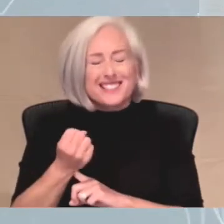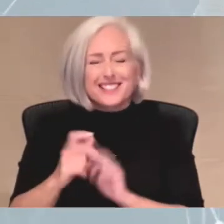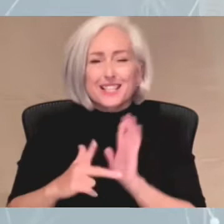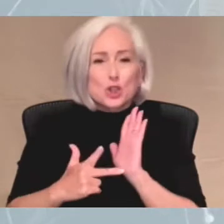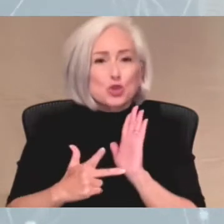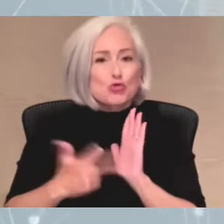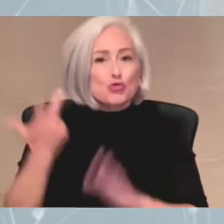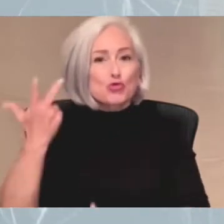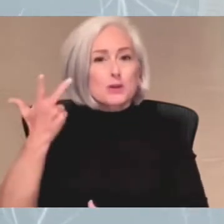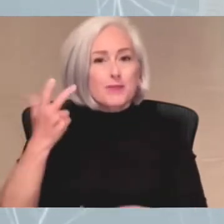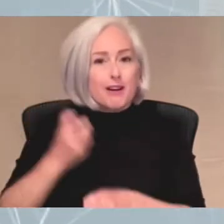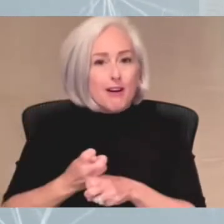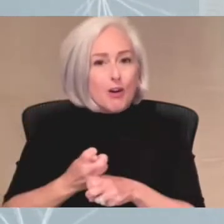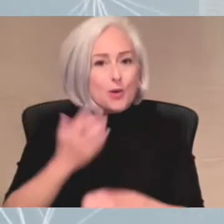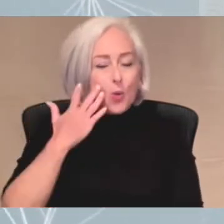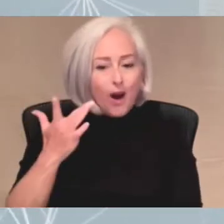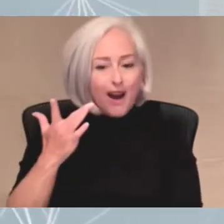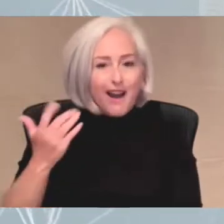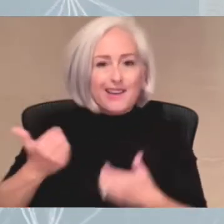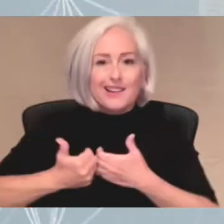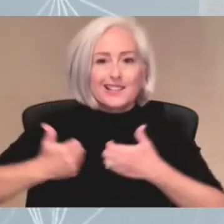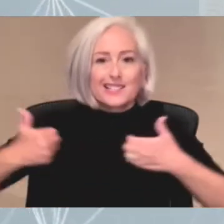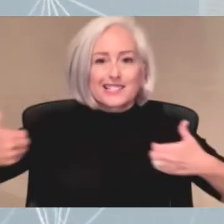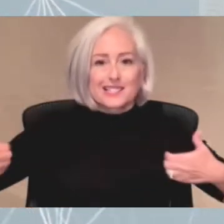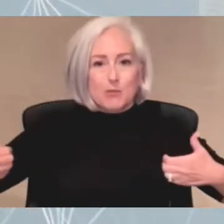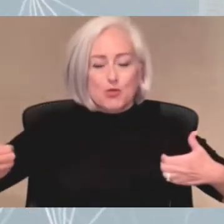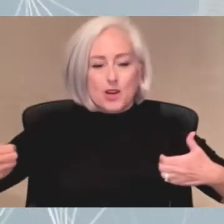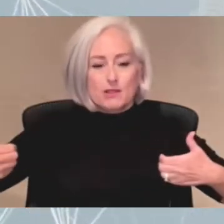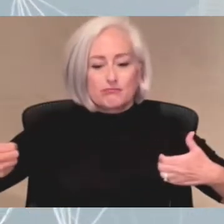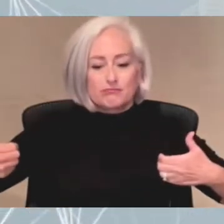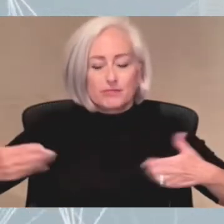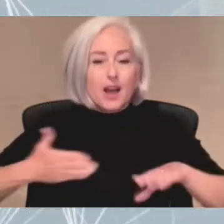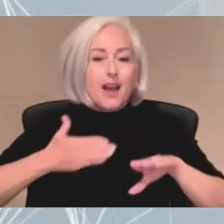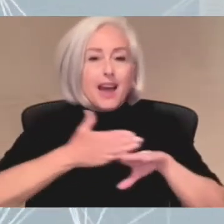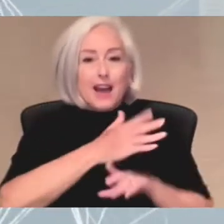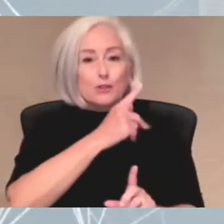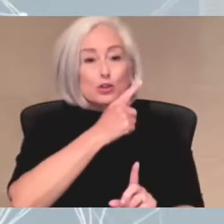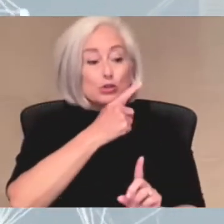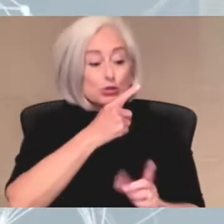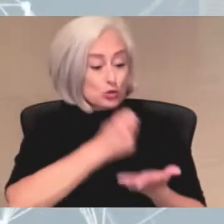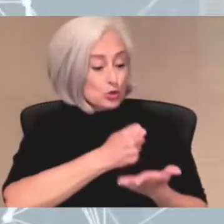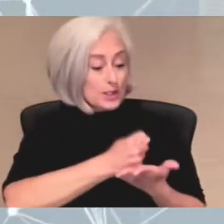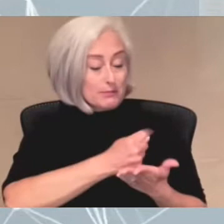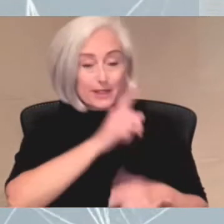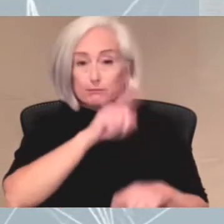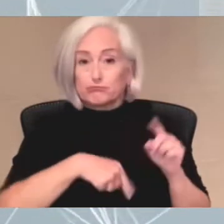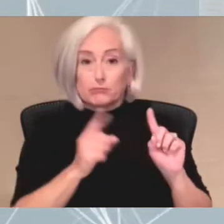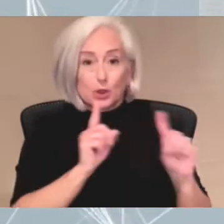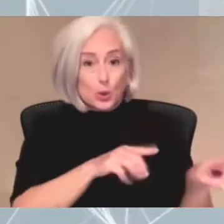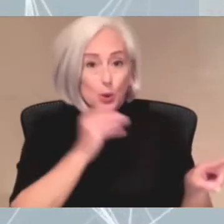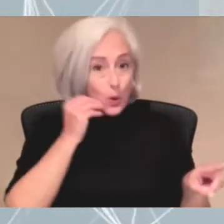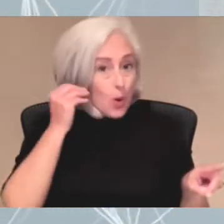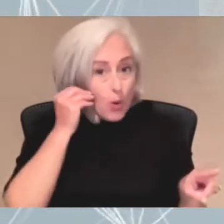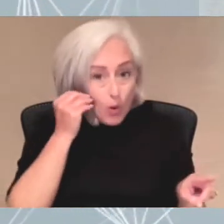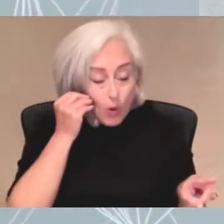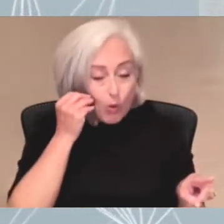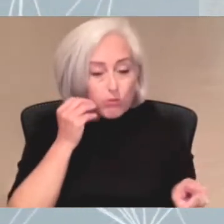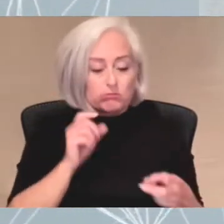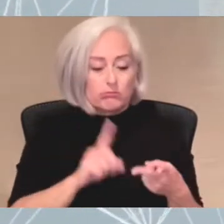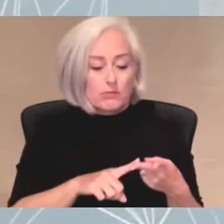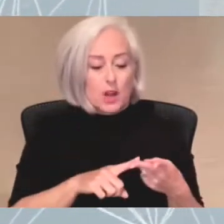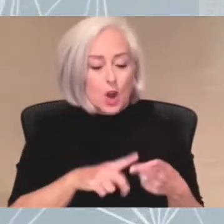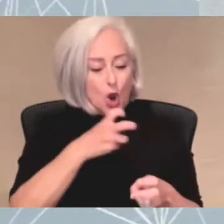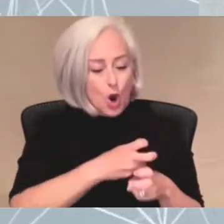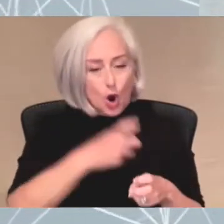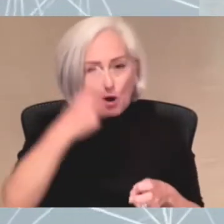separated as well. So we couldn't go home after his treatment. We couldn't, and it was of course difficult on our other son as